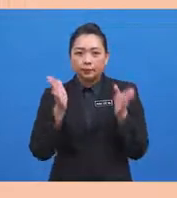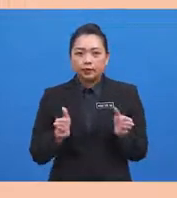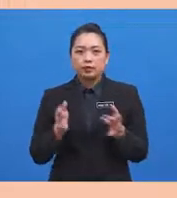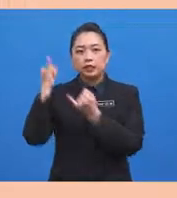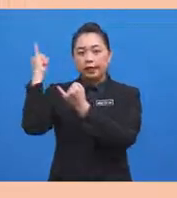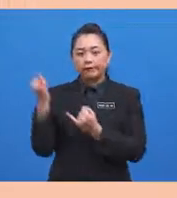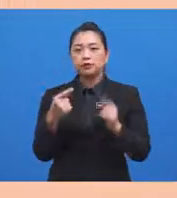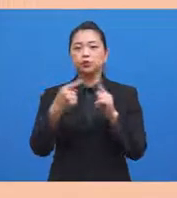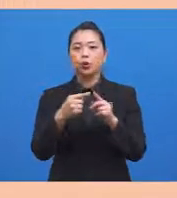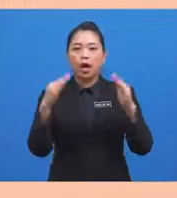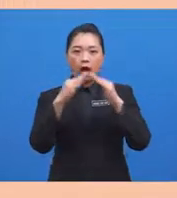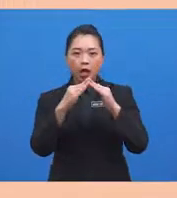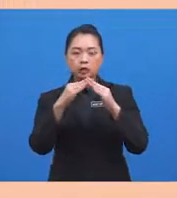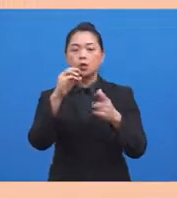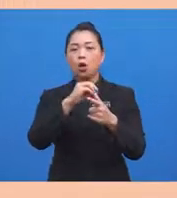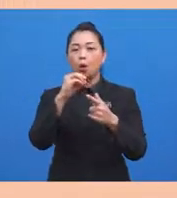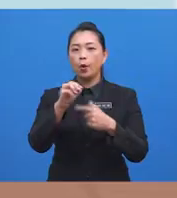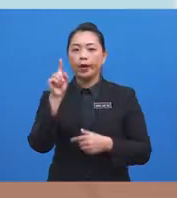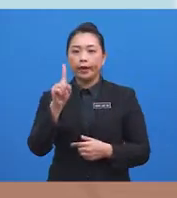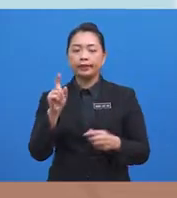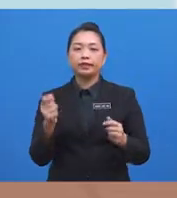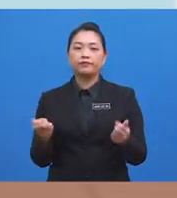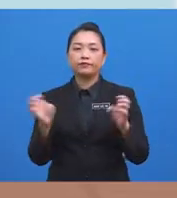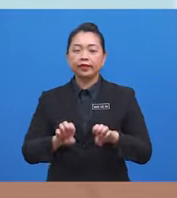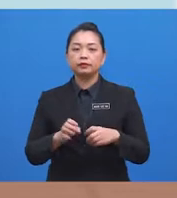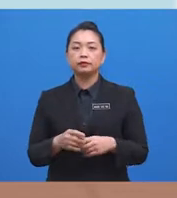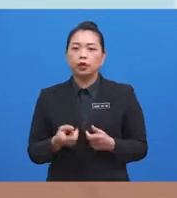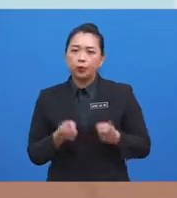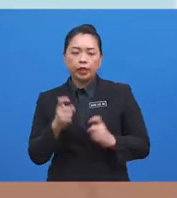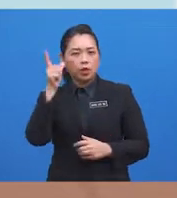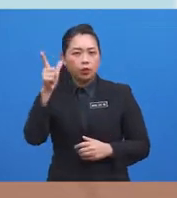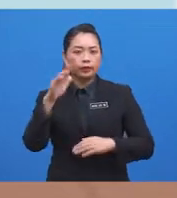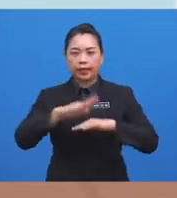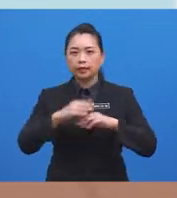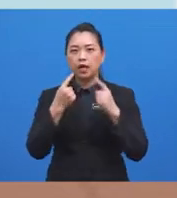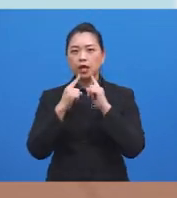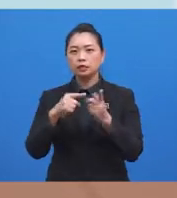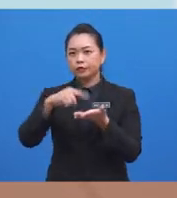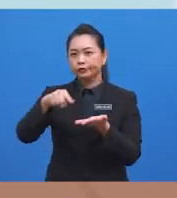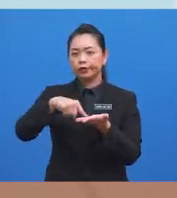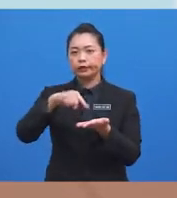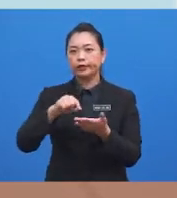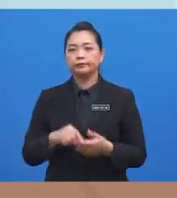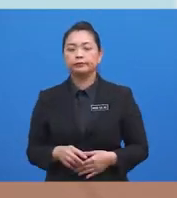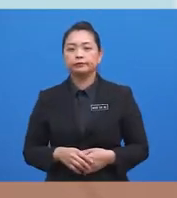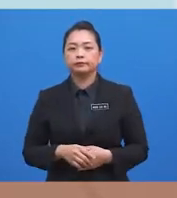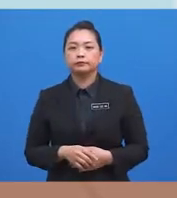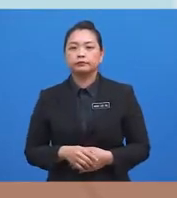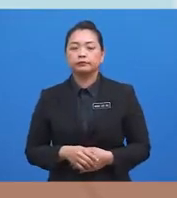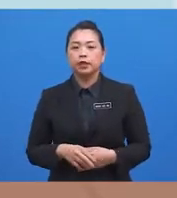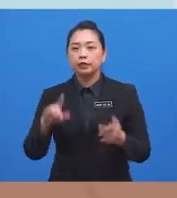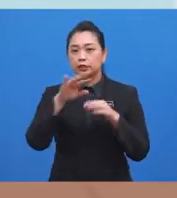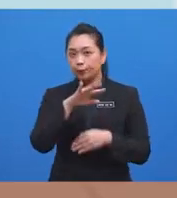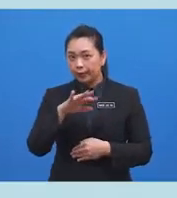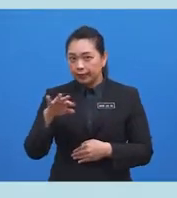person invited to a house or an event. Now take a quick look at your answers. Check them. Check the spelling of